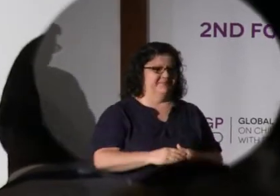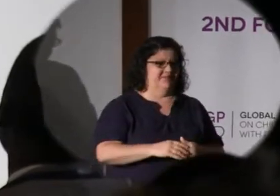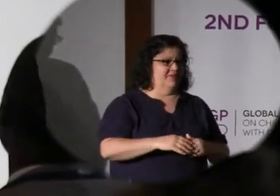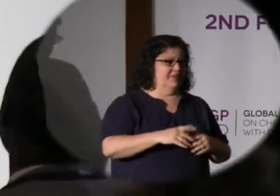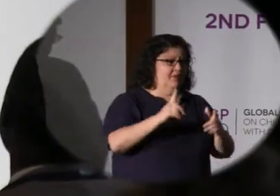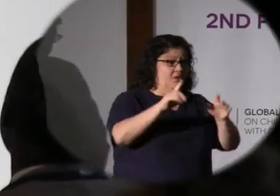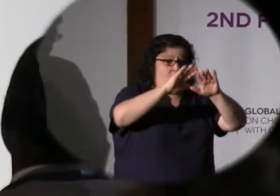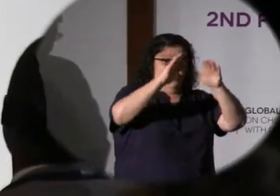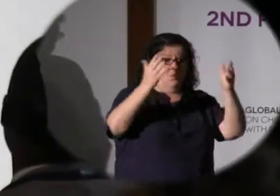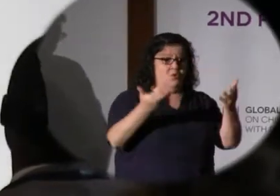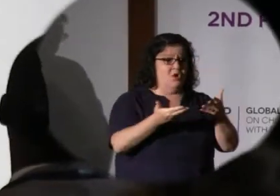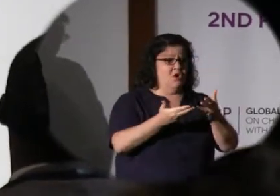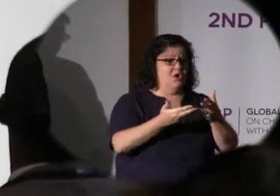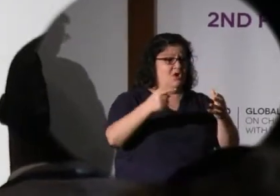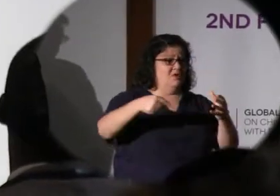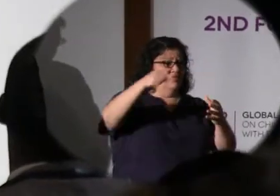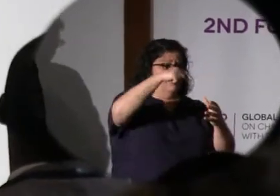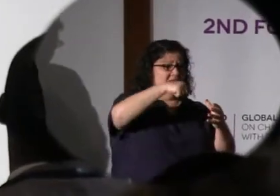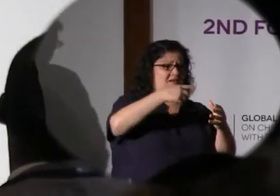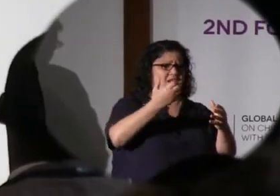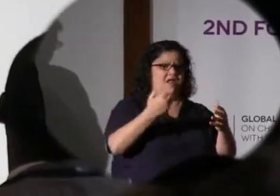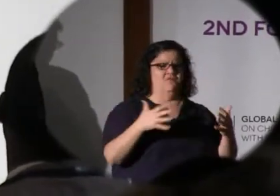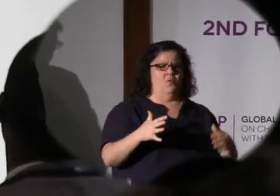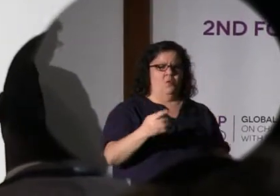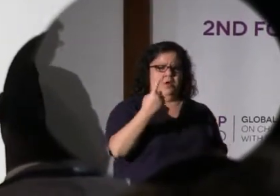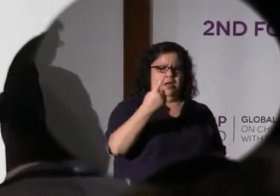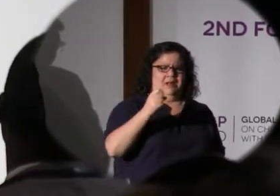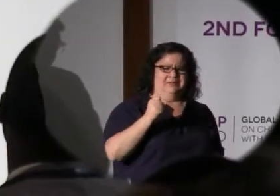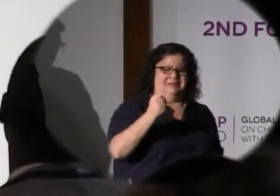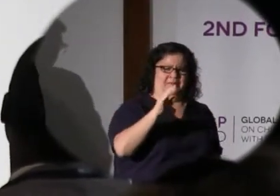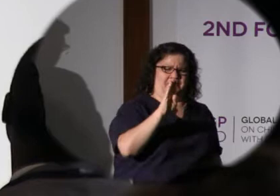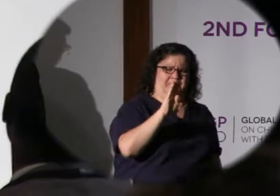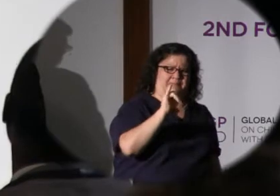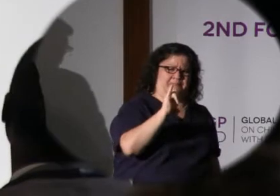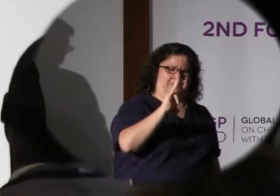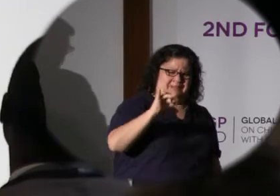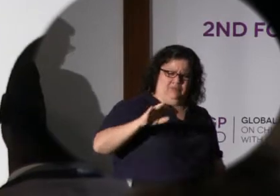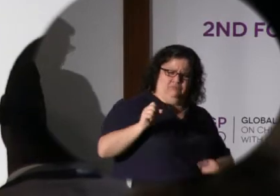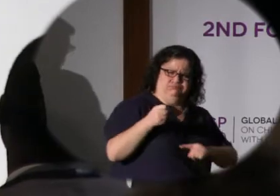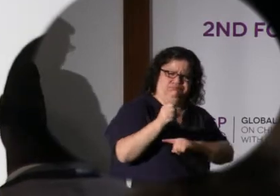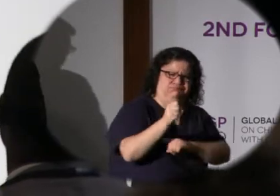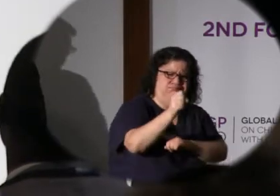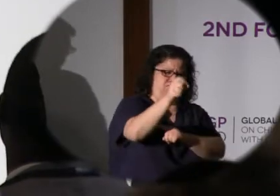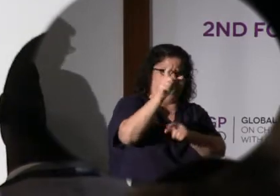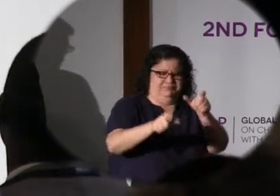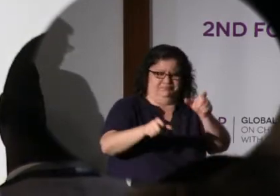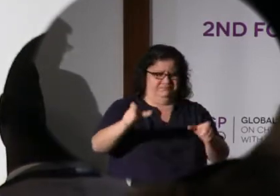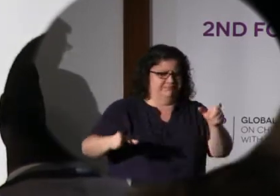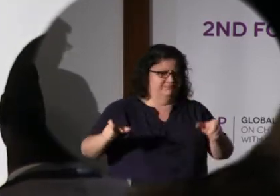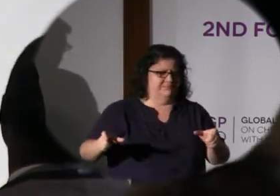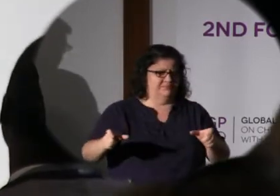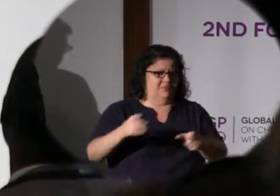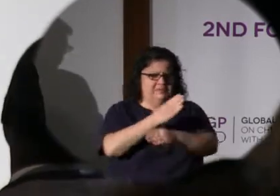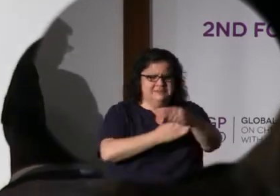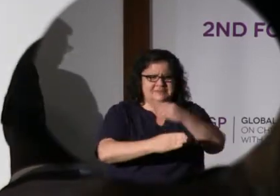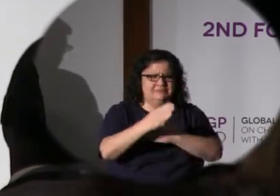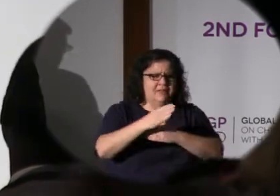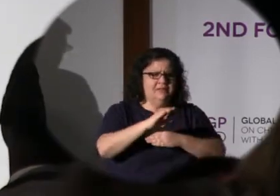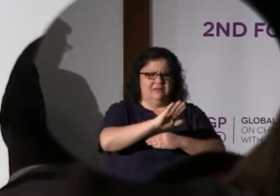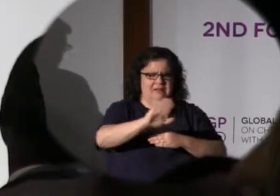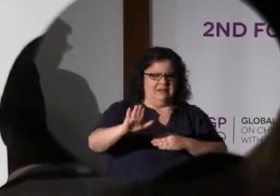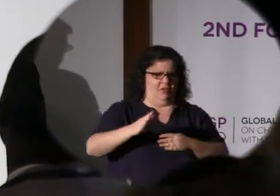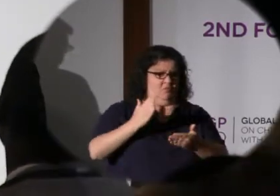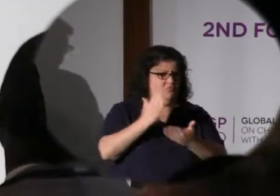consistently denied these rights. Hundreds of millions of people with personal stories of being excluded, of